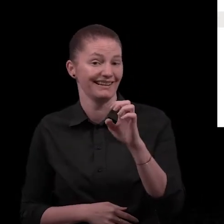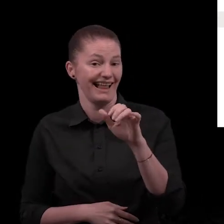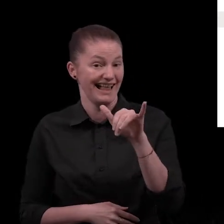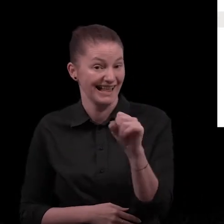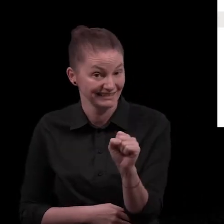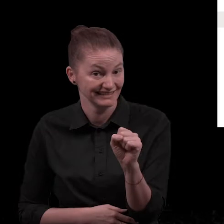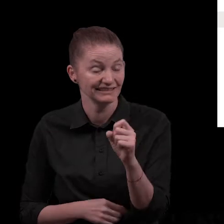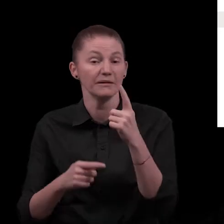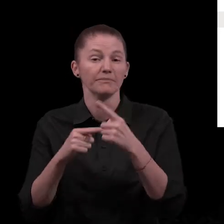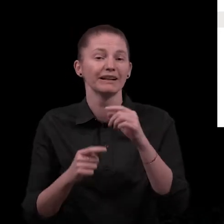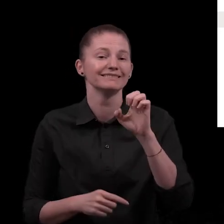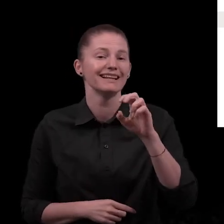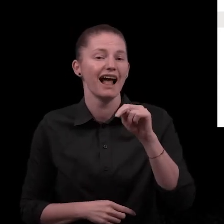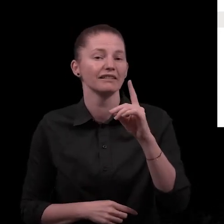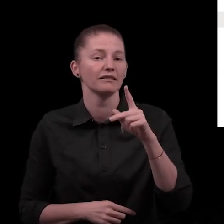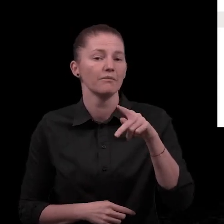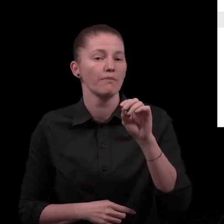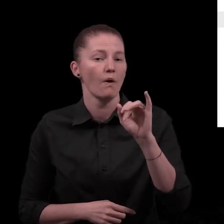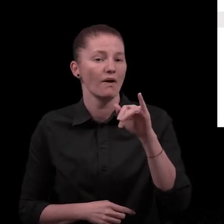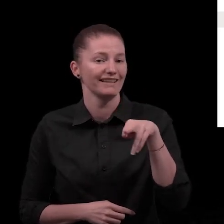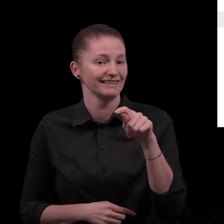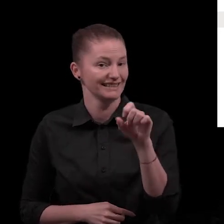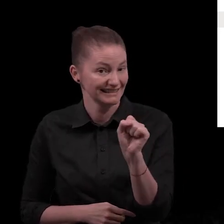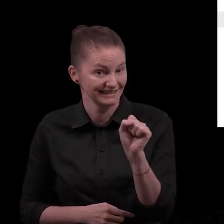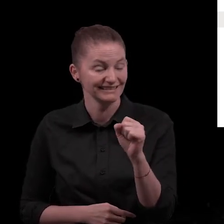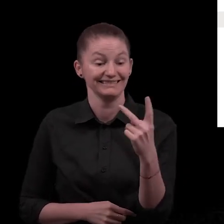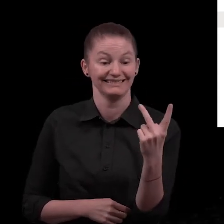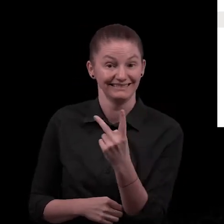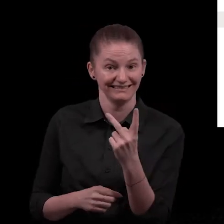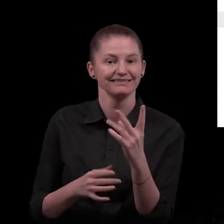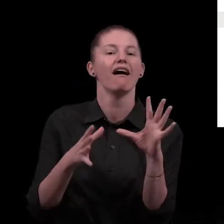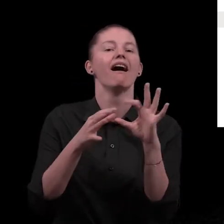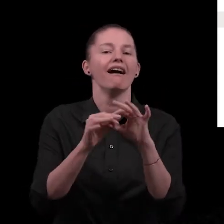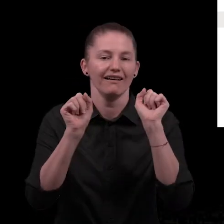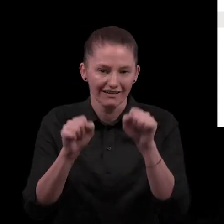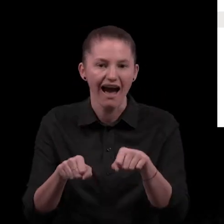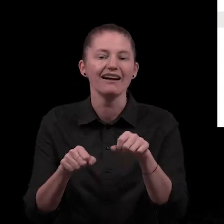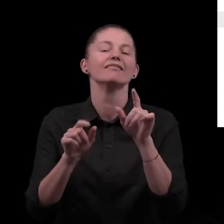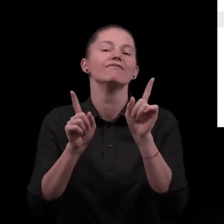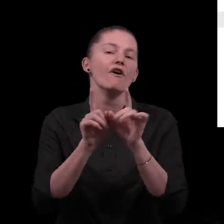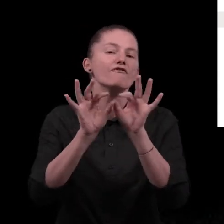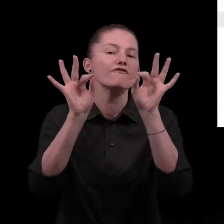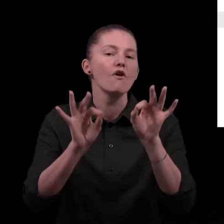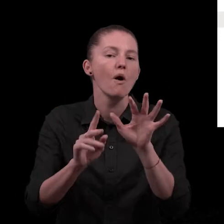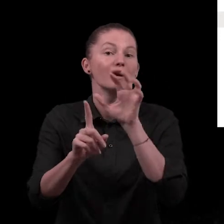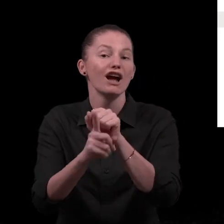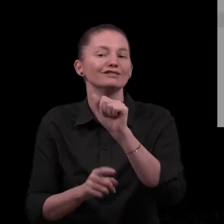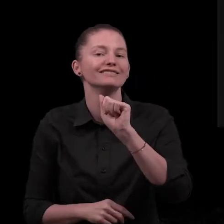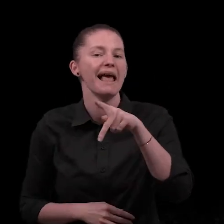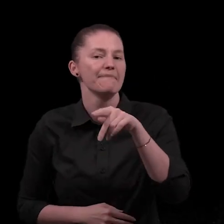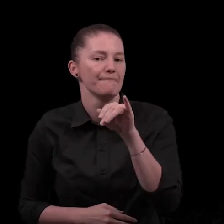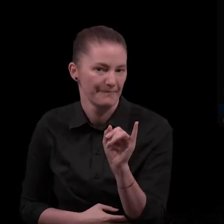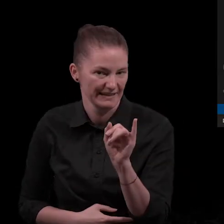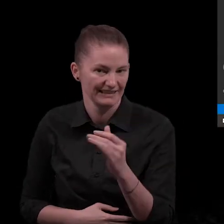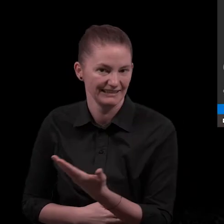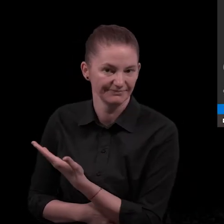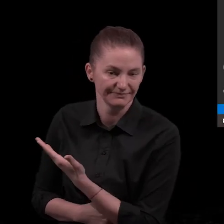the endpoints in order to train and test our Forms Recognizer API.